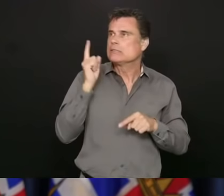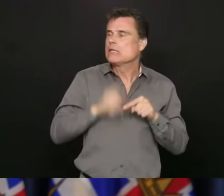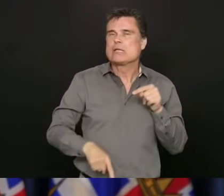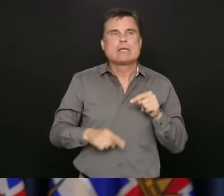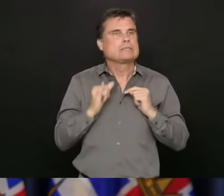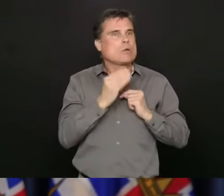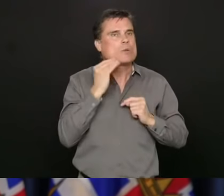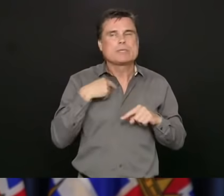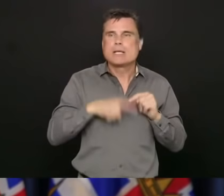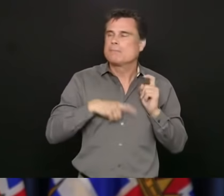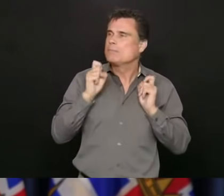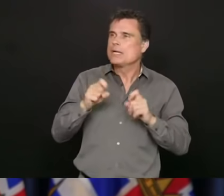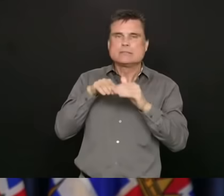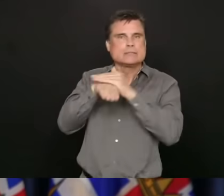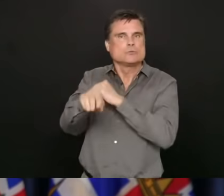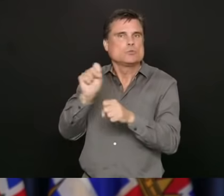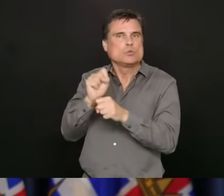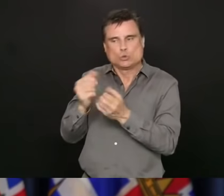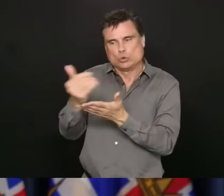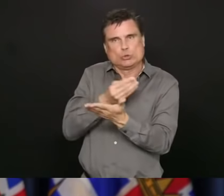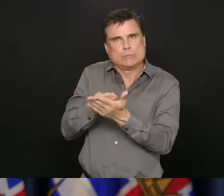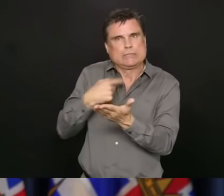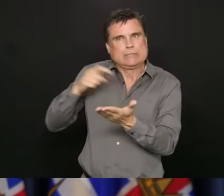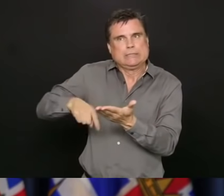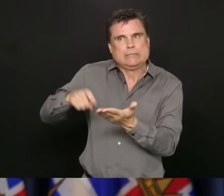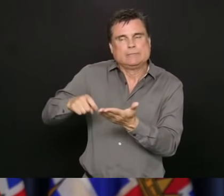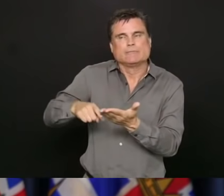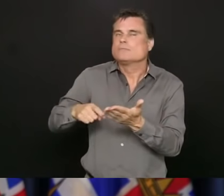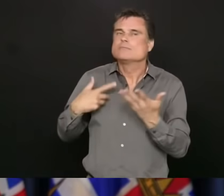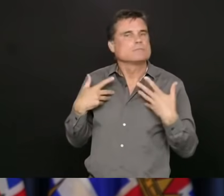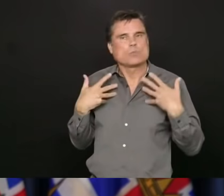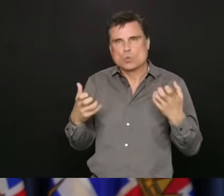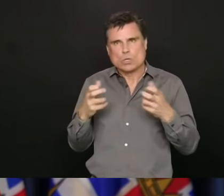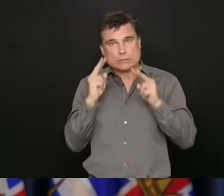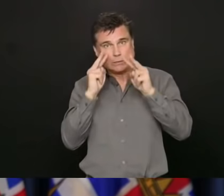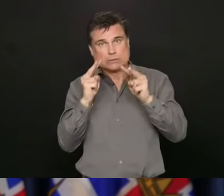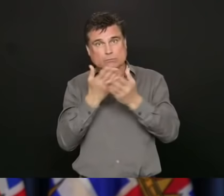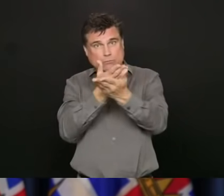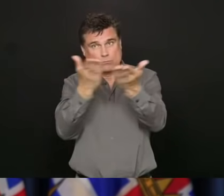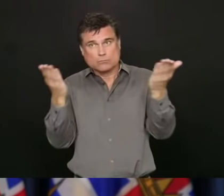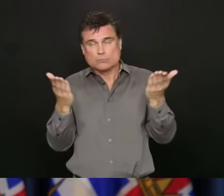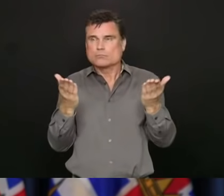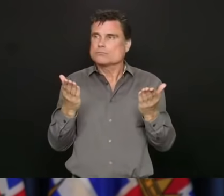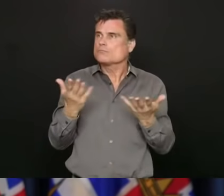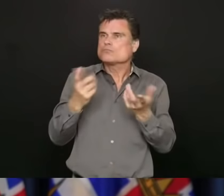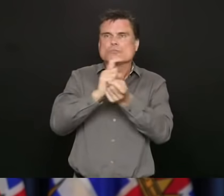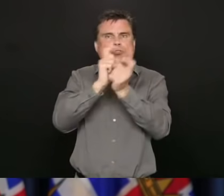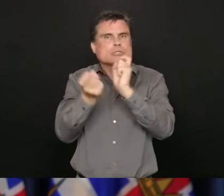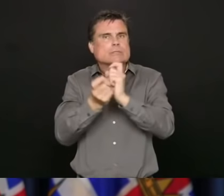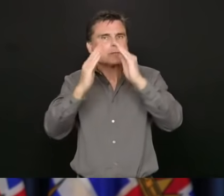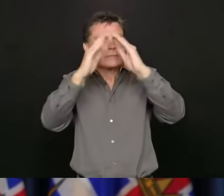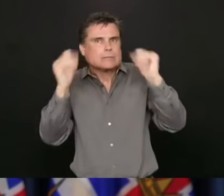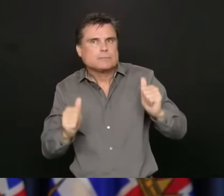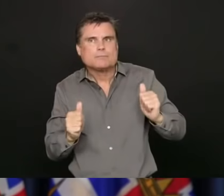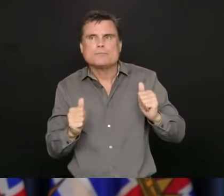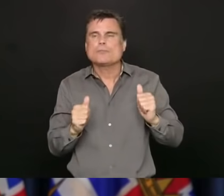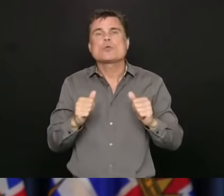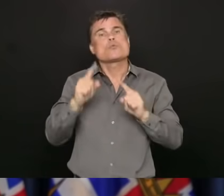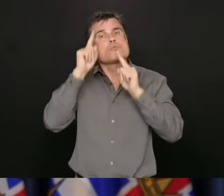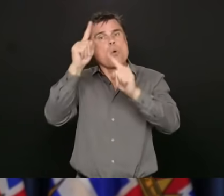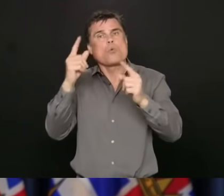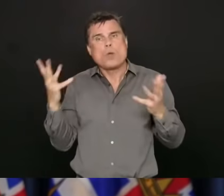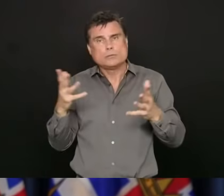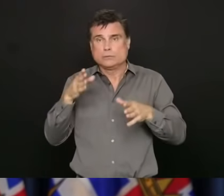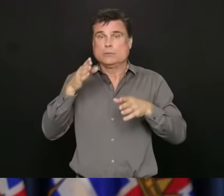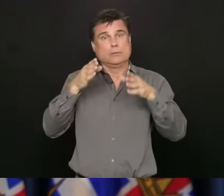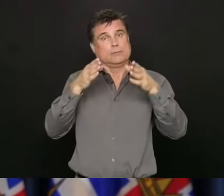particularly the issues at the poultry facilities. Now, those individuals can apply for CERB. They can apply for